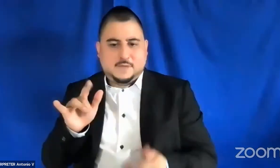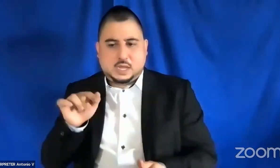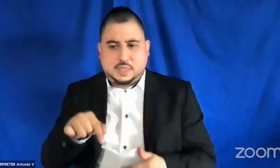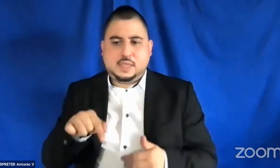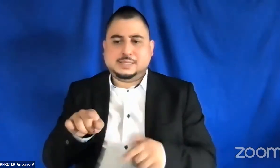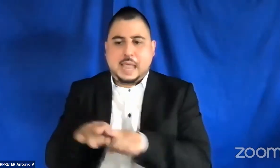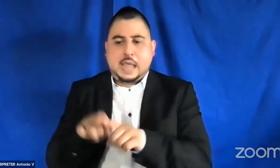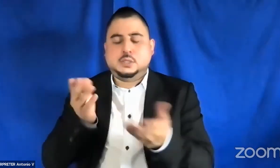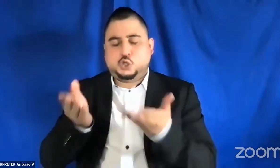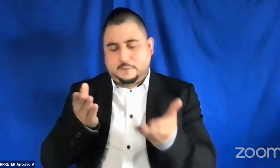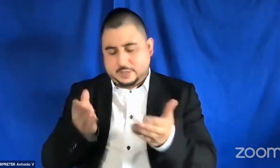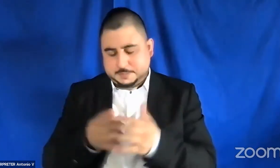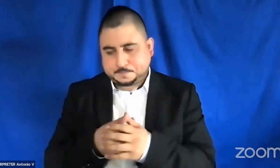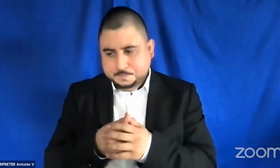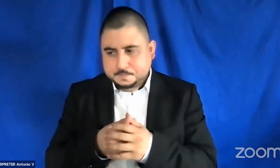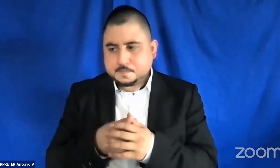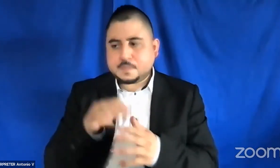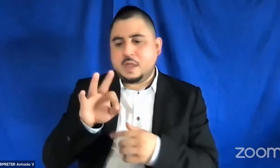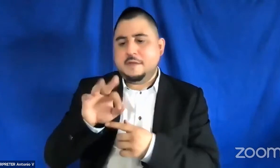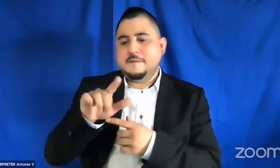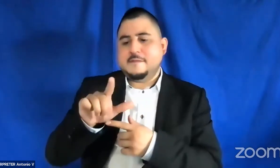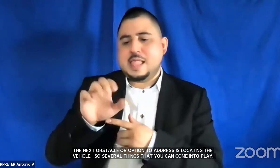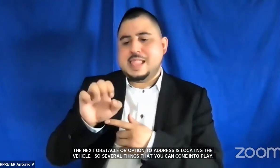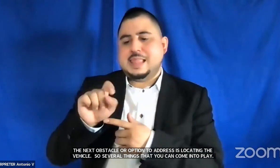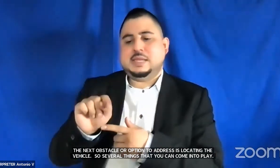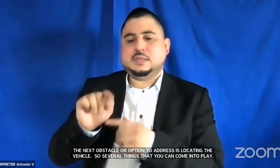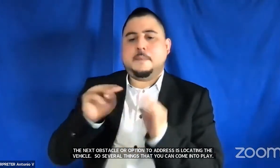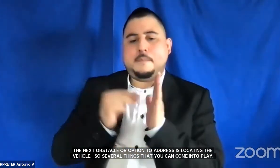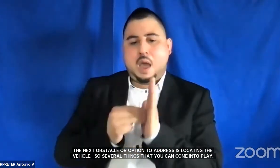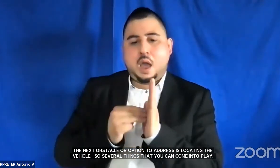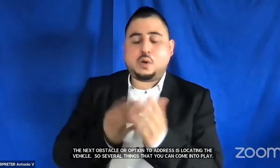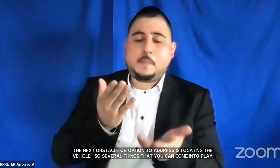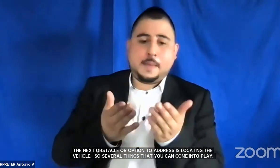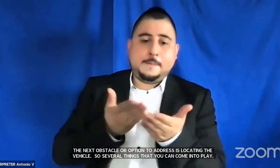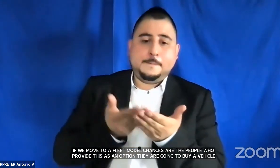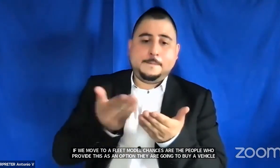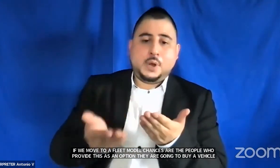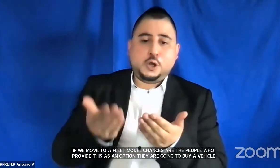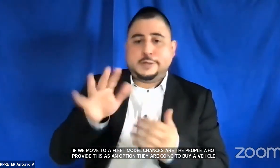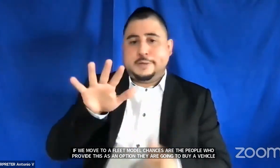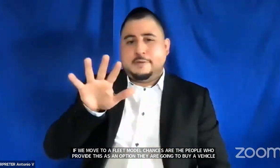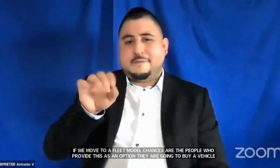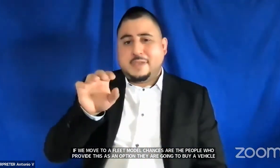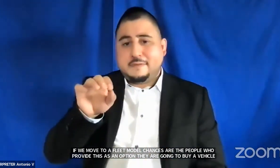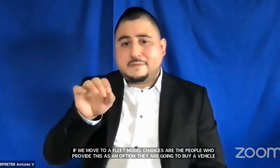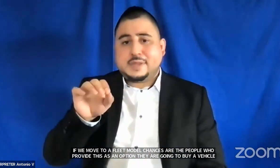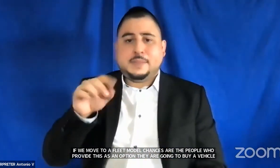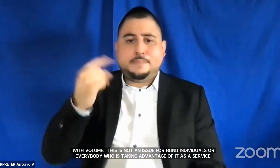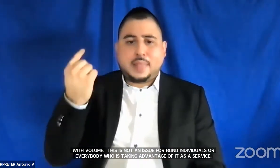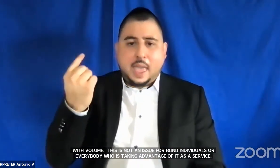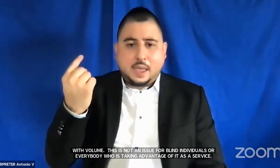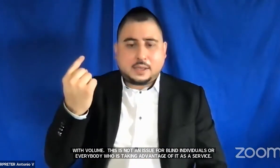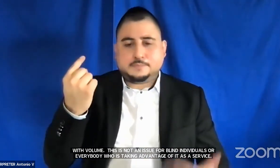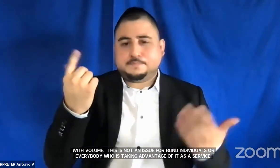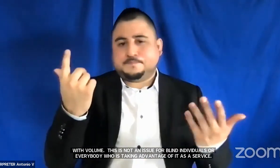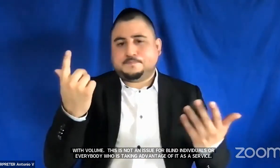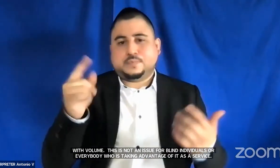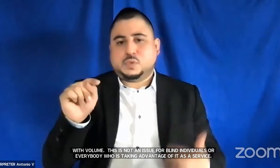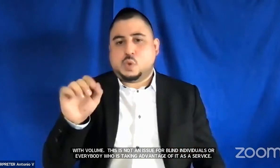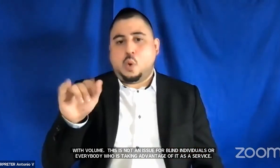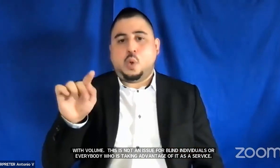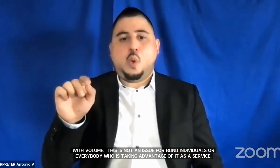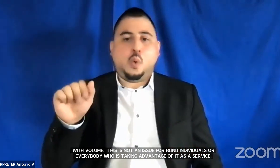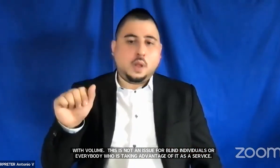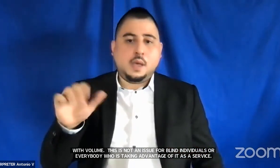service. A fleet model may purchase 50 black Toyota